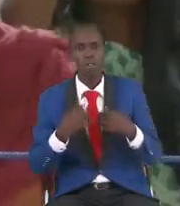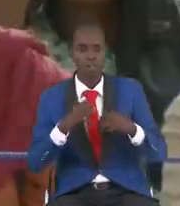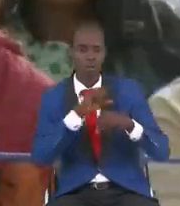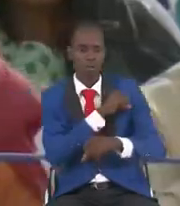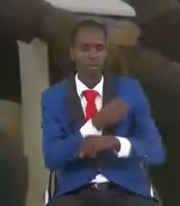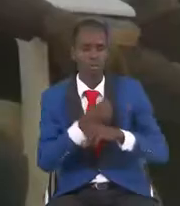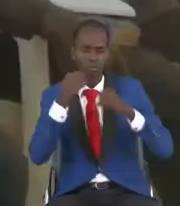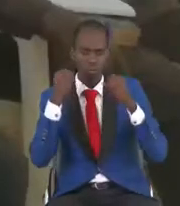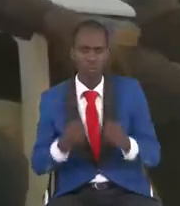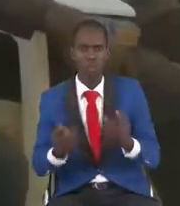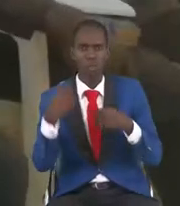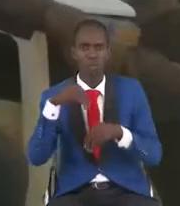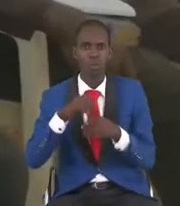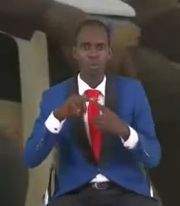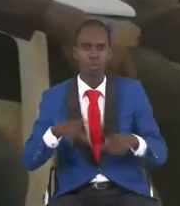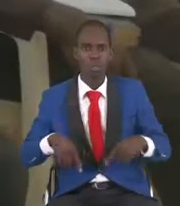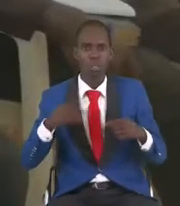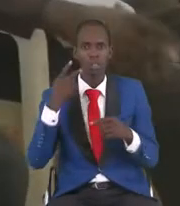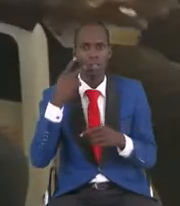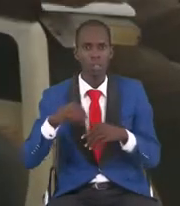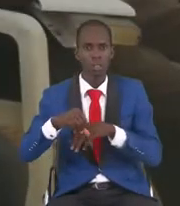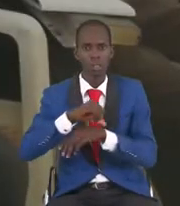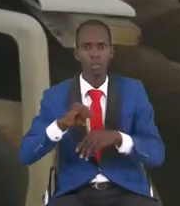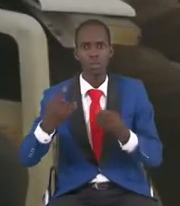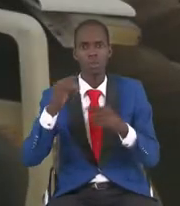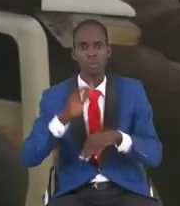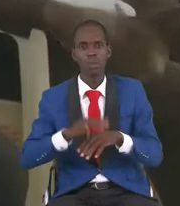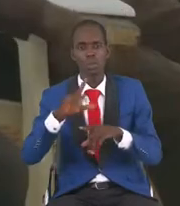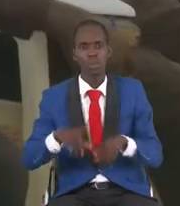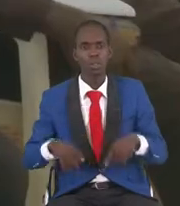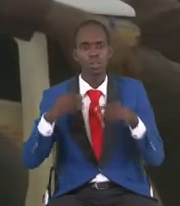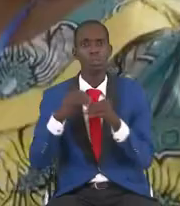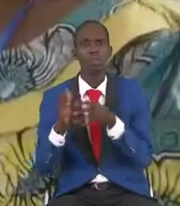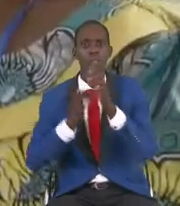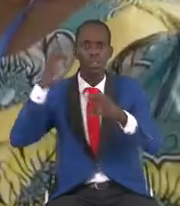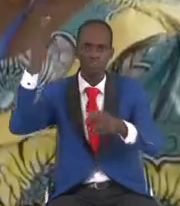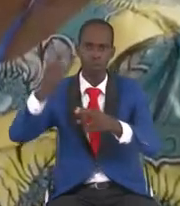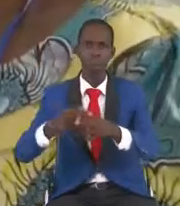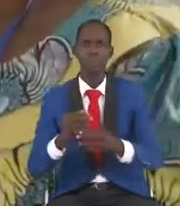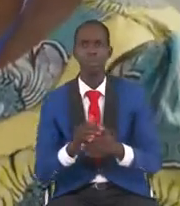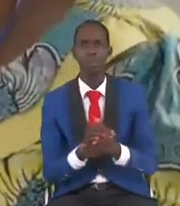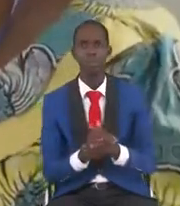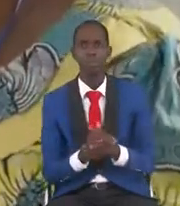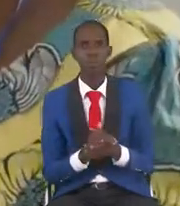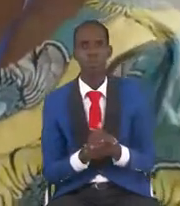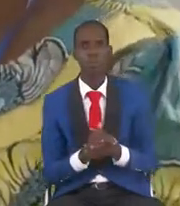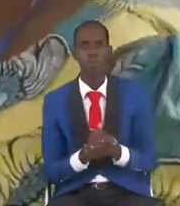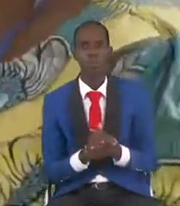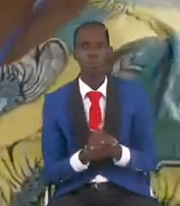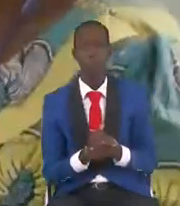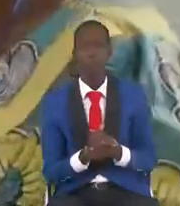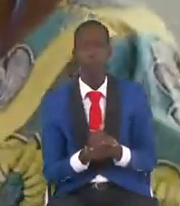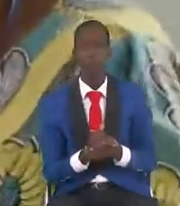your life. I see anointing coming upon your life in Jesus' name. This